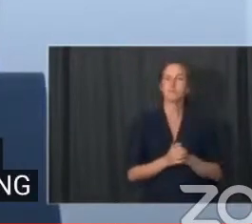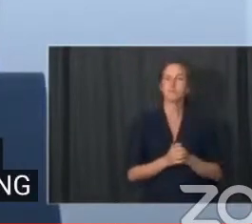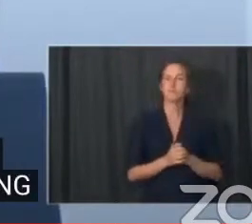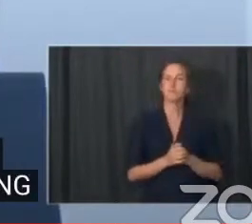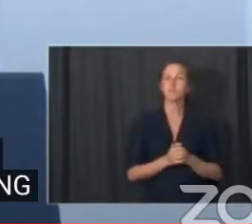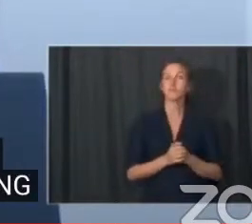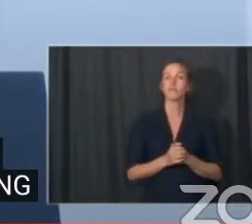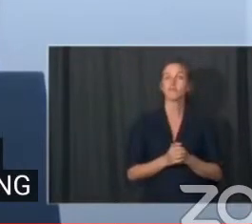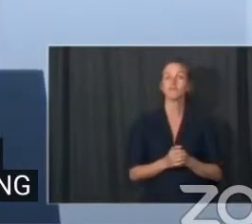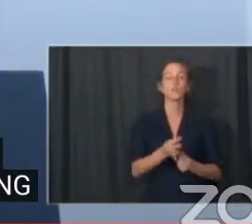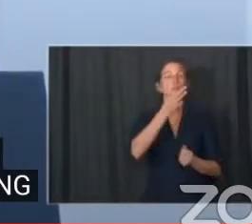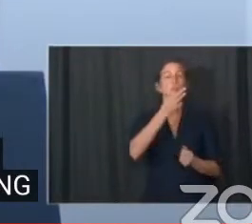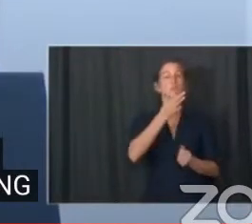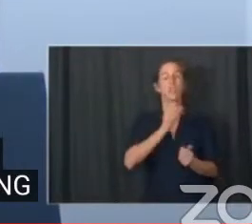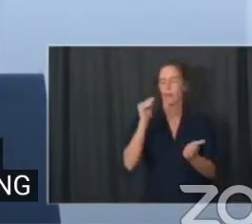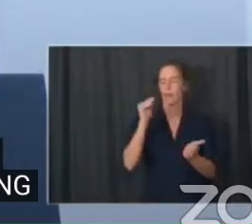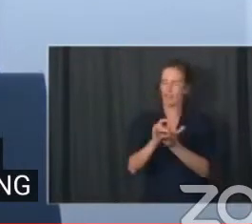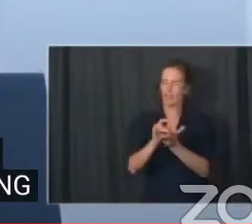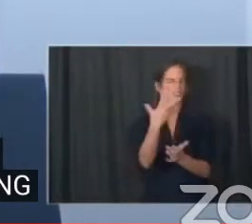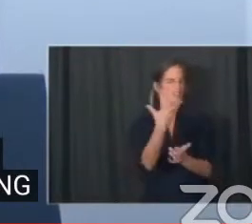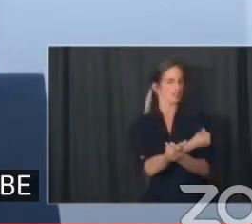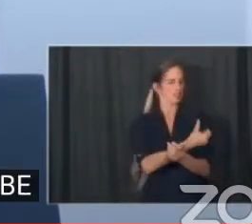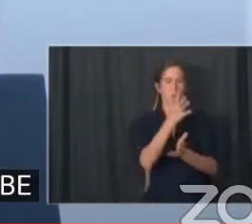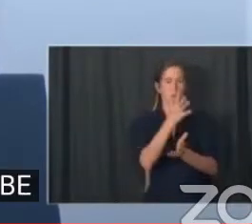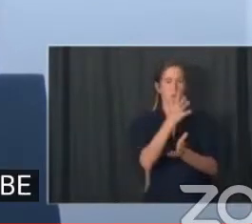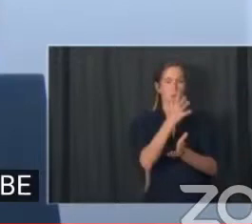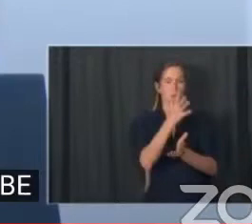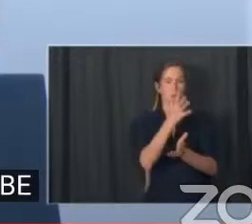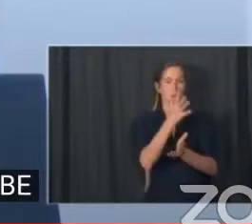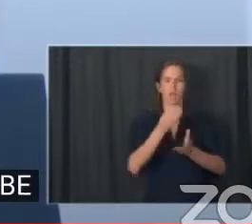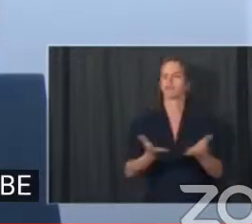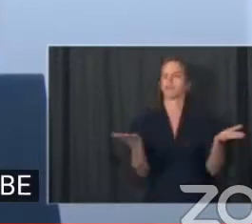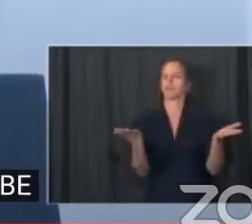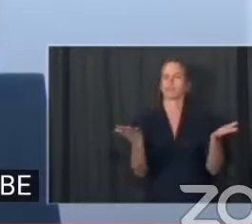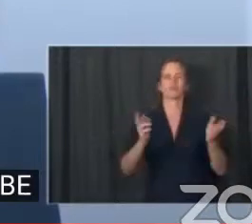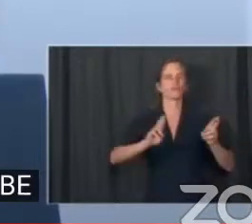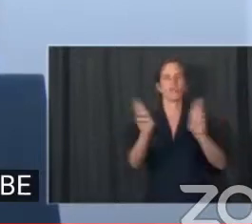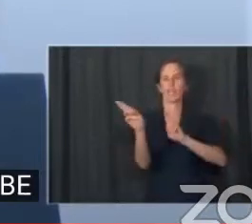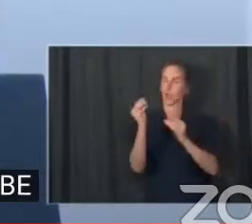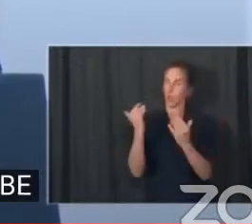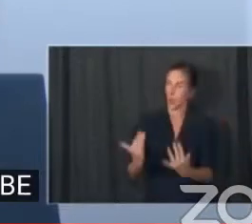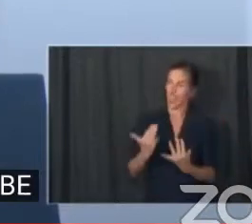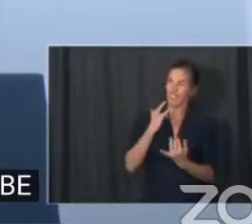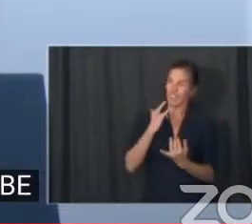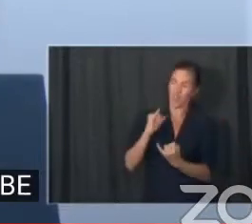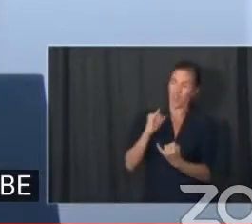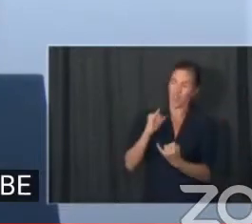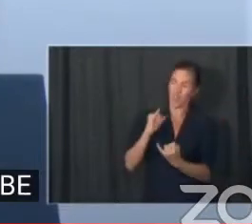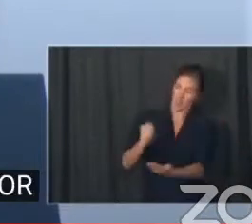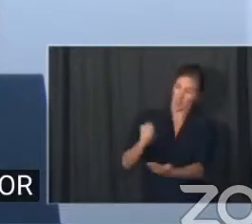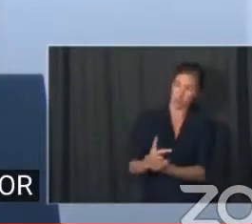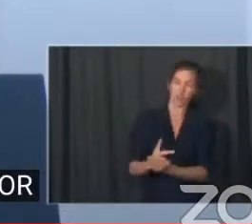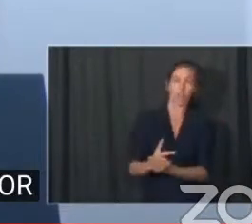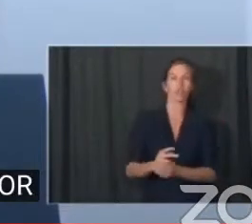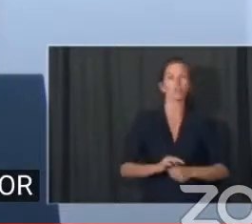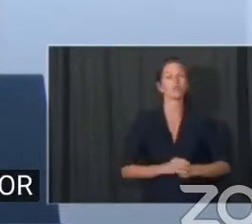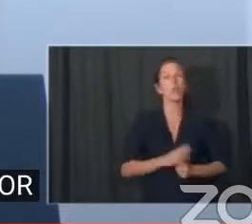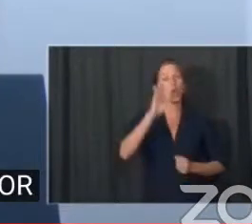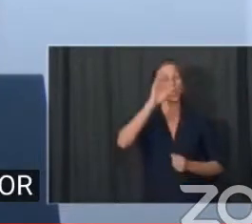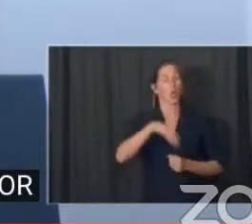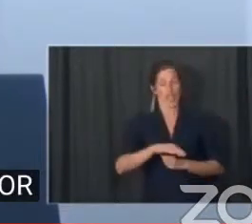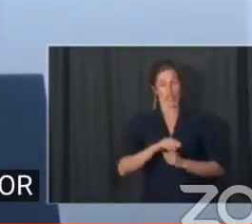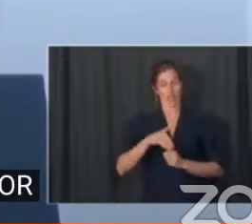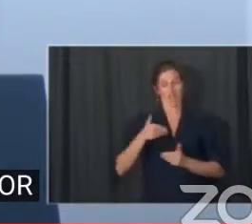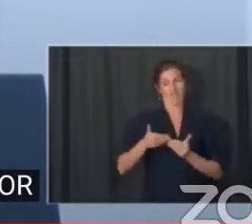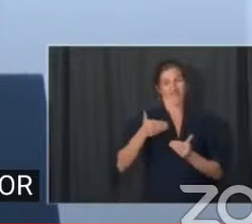going out the Este door. proceso está empezando. They're all ready, waiting for Justo that ahora hay final millones approval. de As dosis, soon as April, the serán muy vaccine pronto will be días available